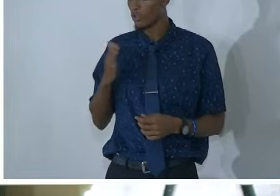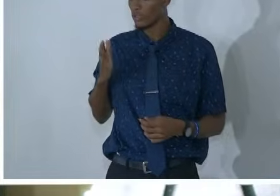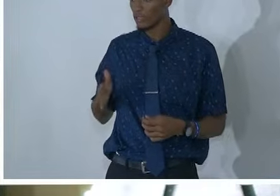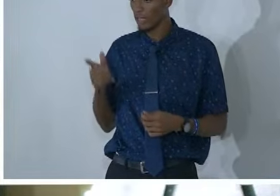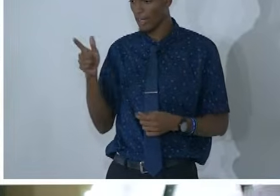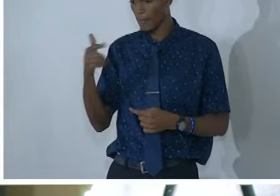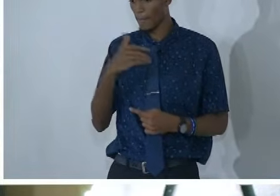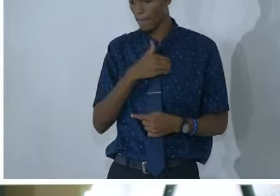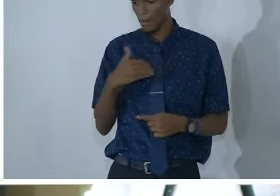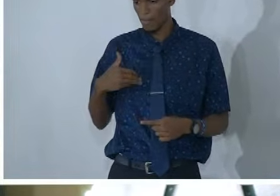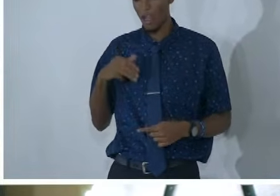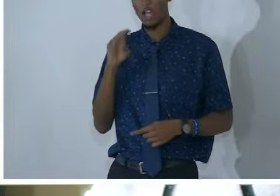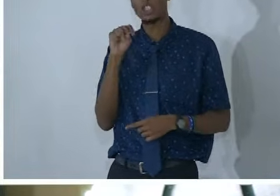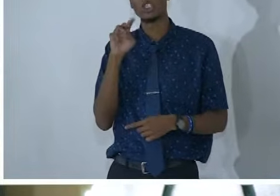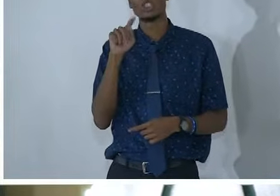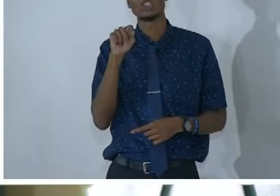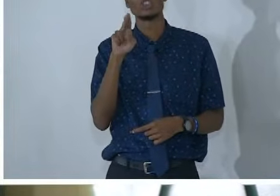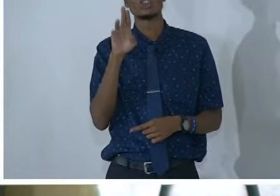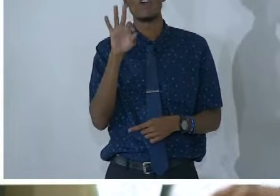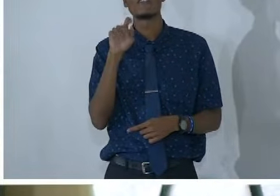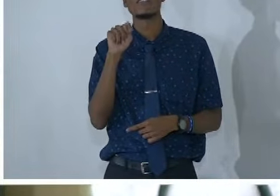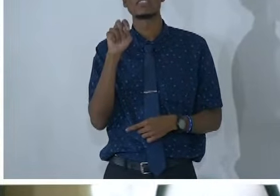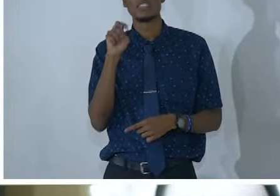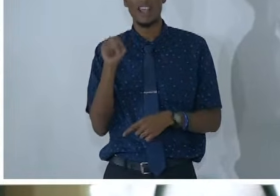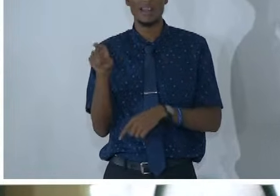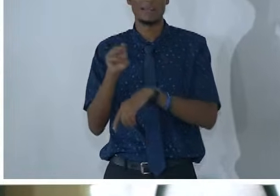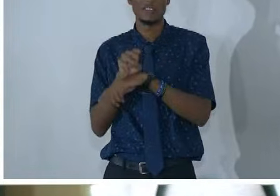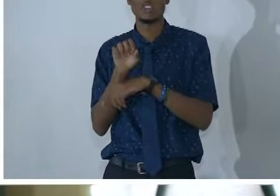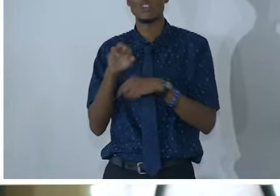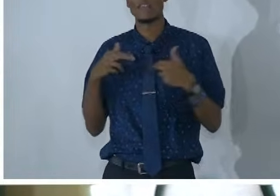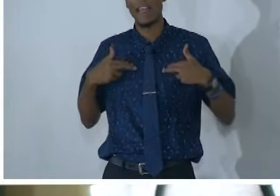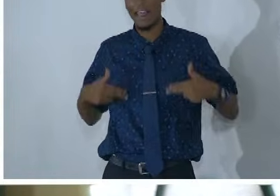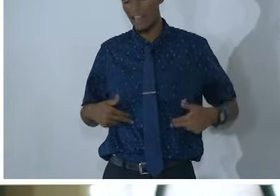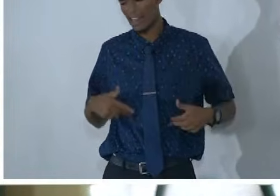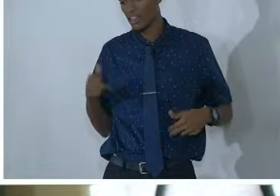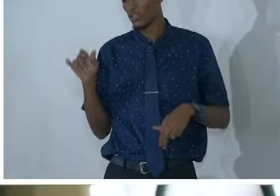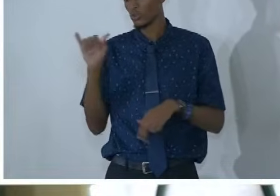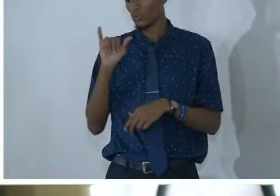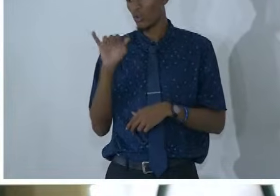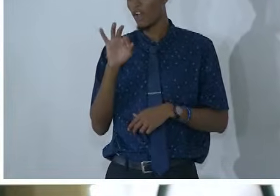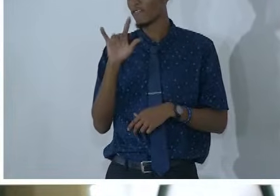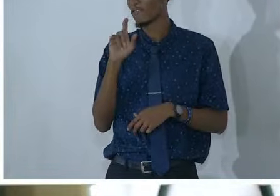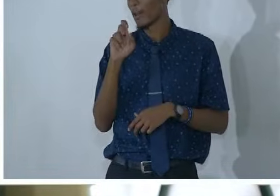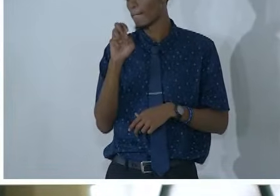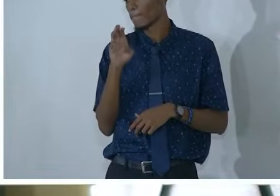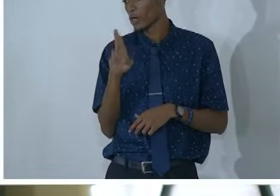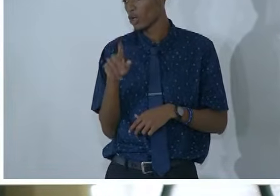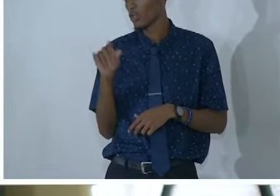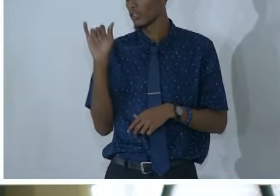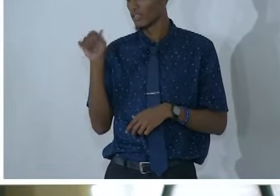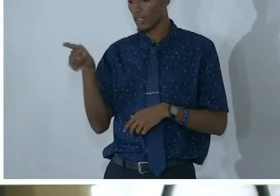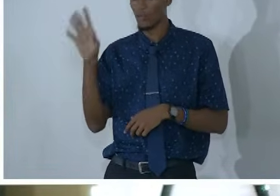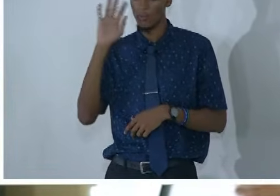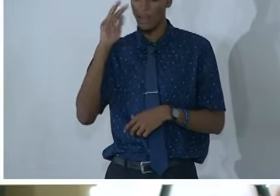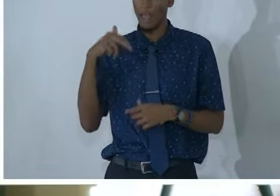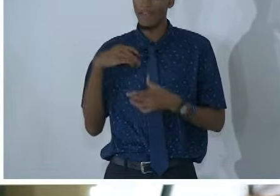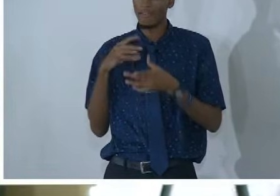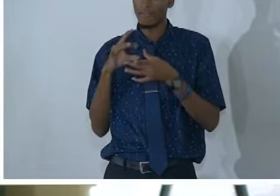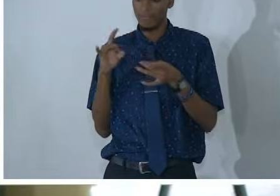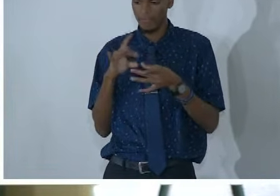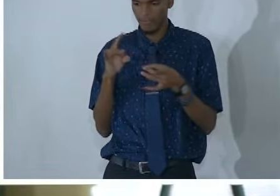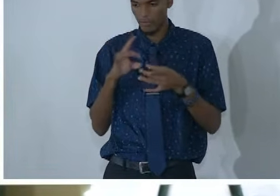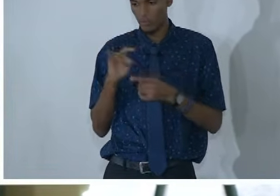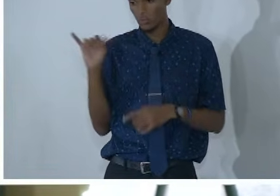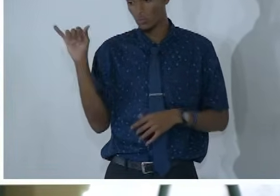Member Tufton, the Minister of Health, and Member Dalrymple Filbert plans to contribute to the debate.